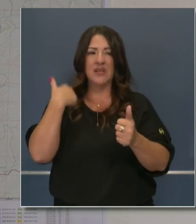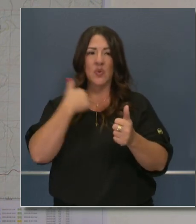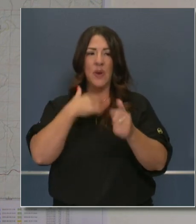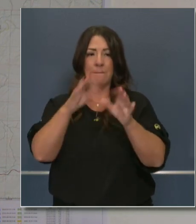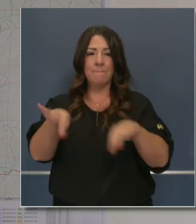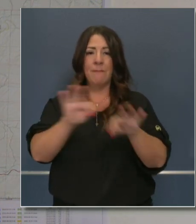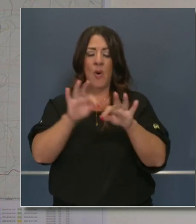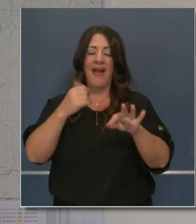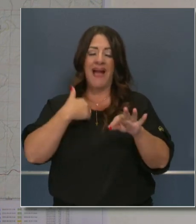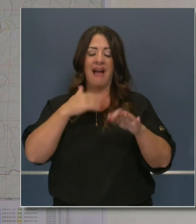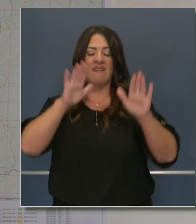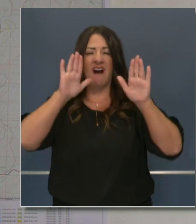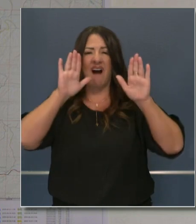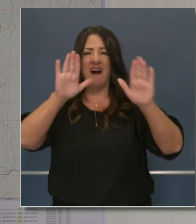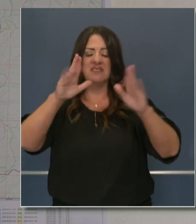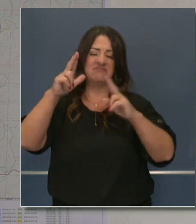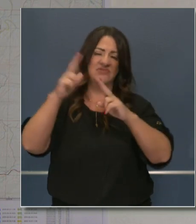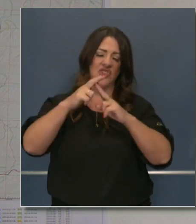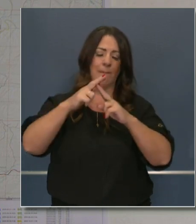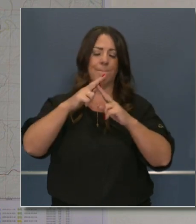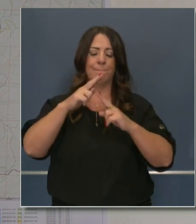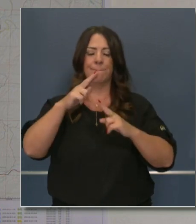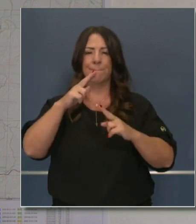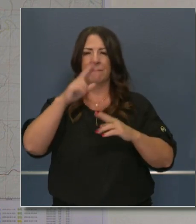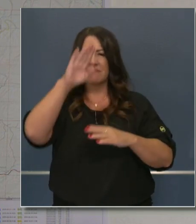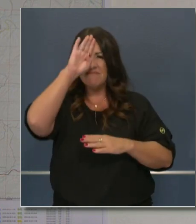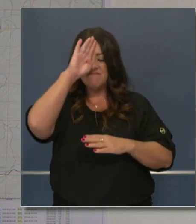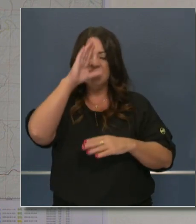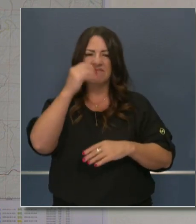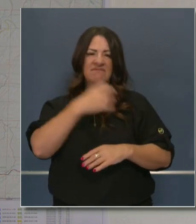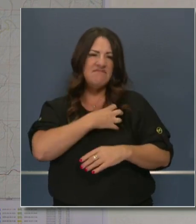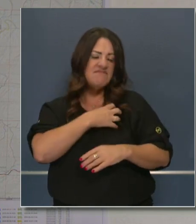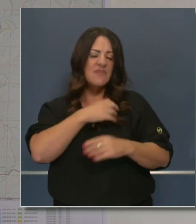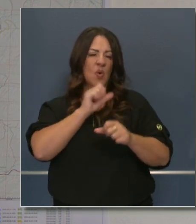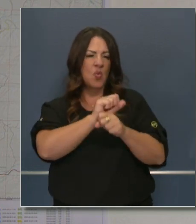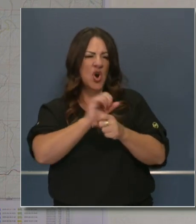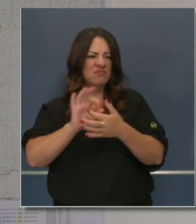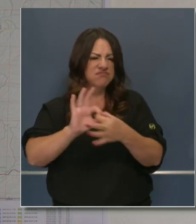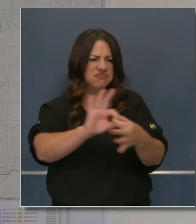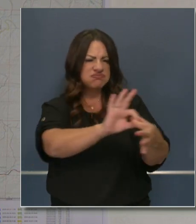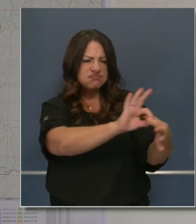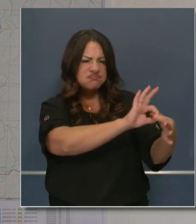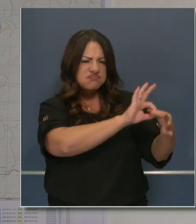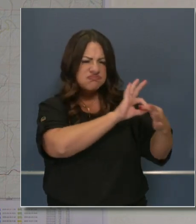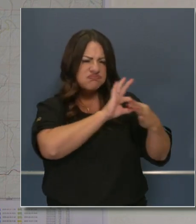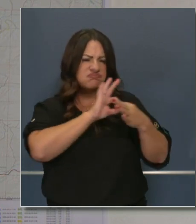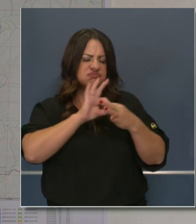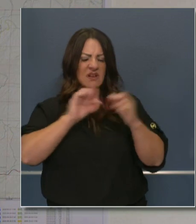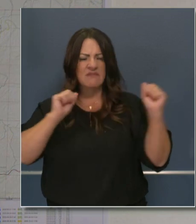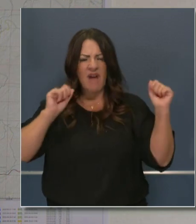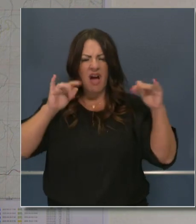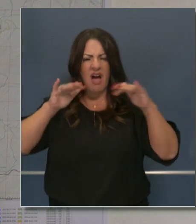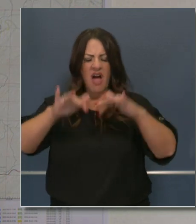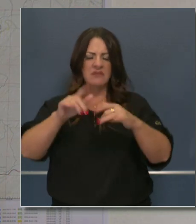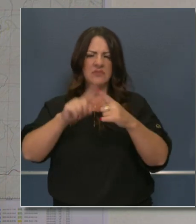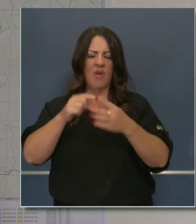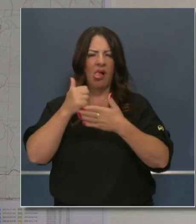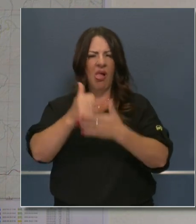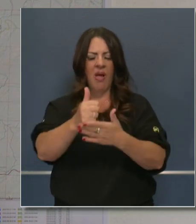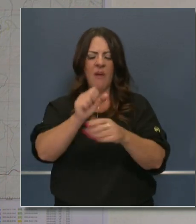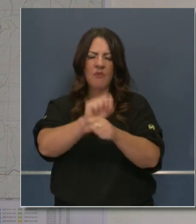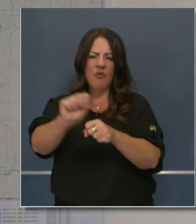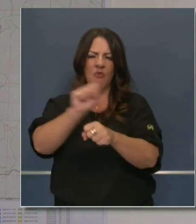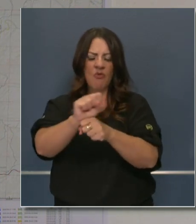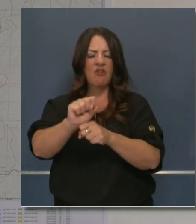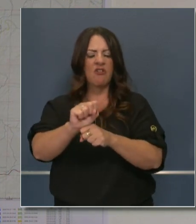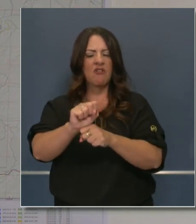like it in the nation, both on law enforcement and fire side of the house. To our EMS providers, they